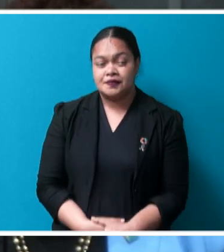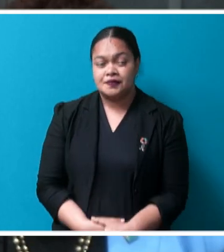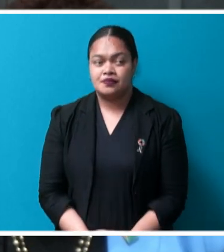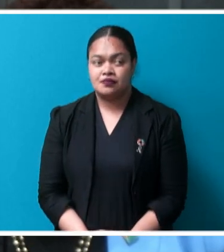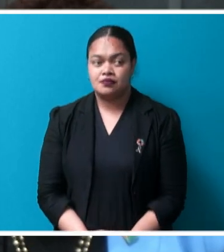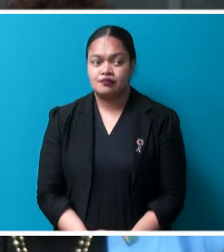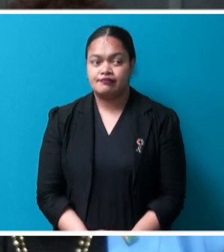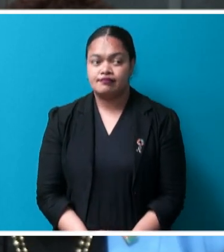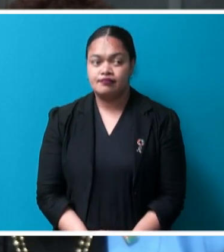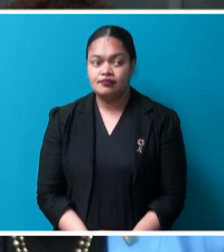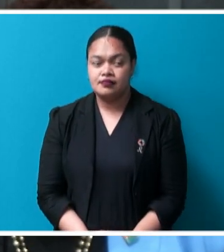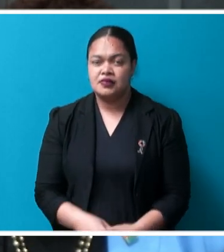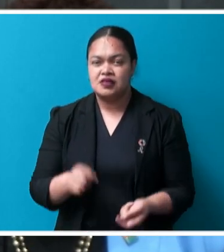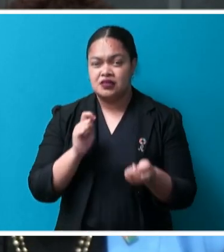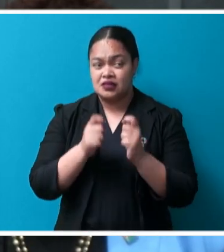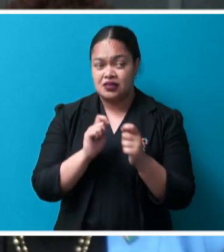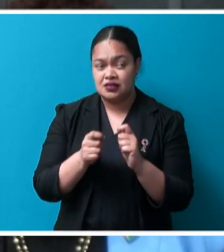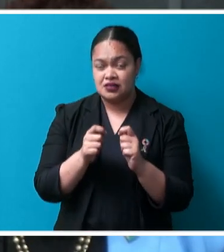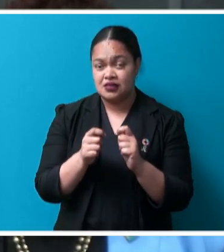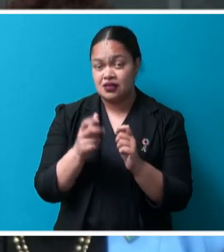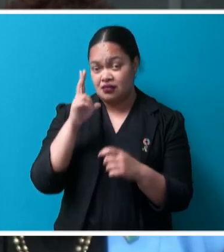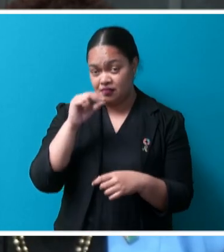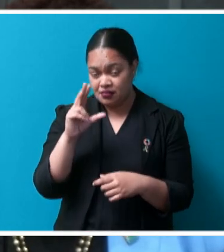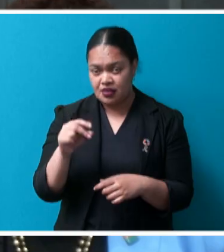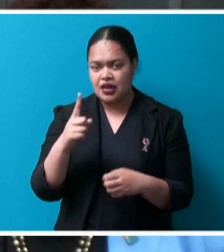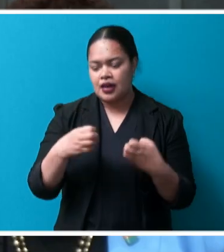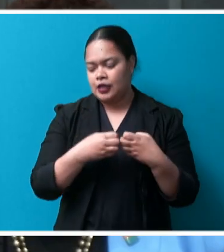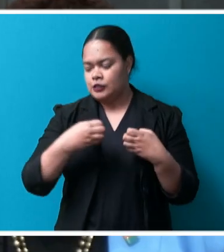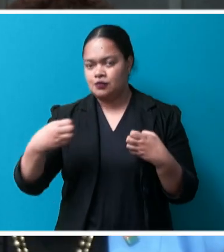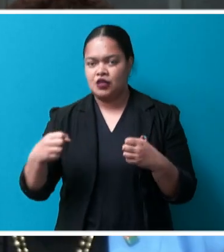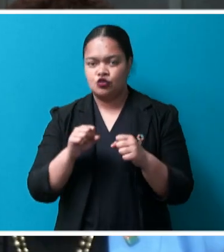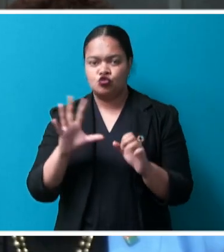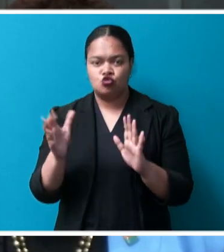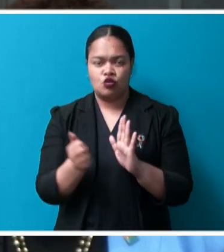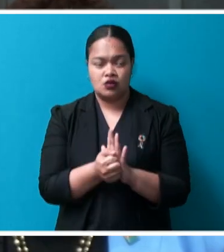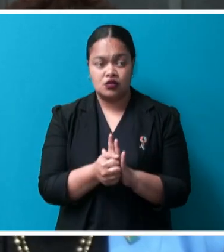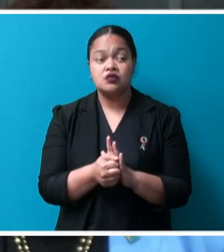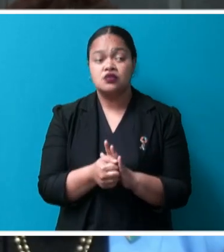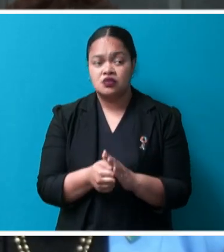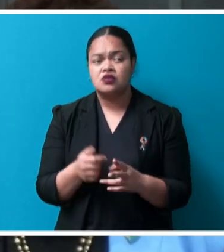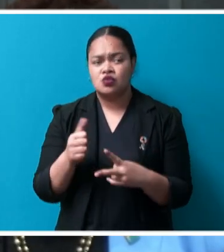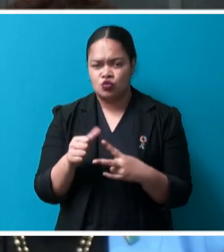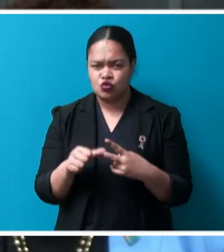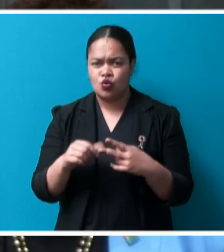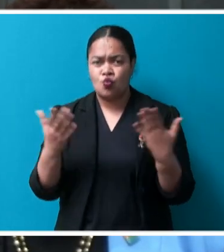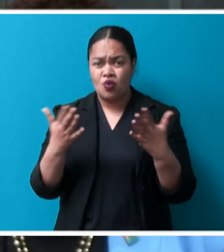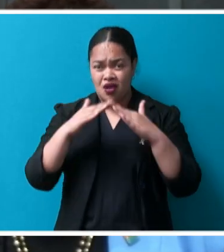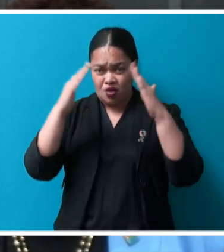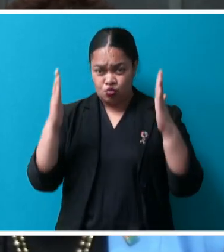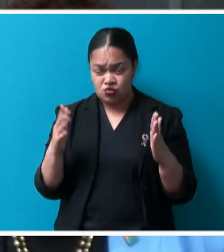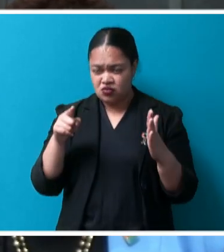testing capabilities and also an expansion of storage. Current site as it is, even with warehouse Rua, it's